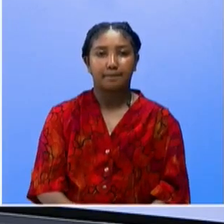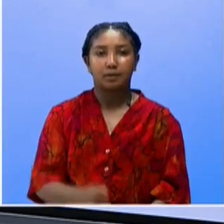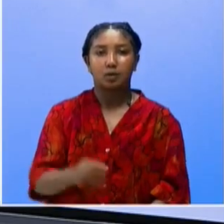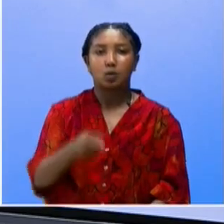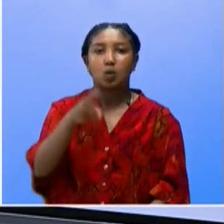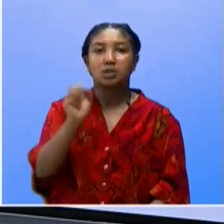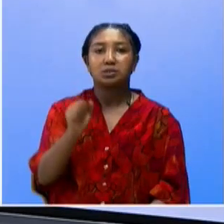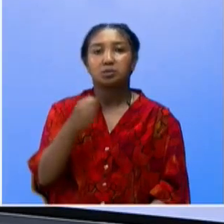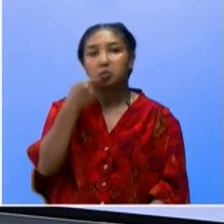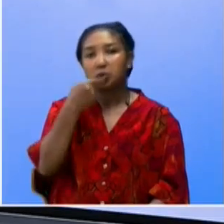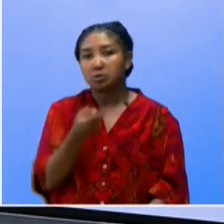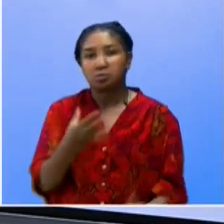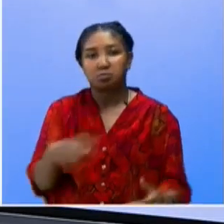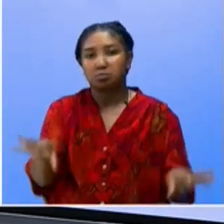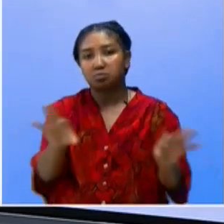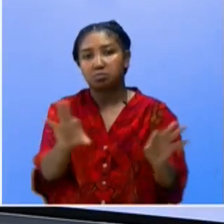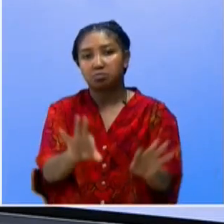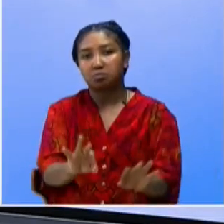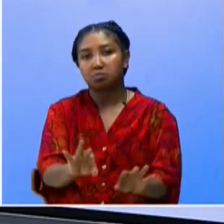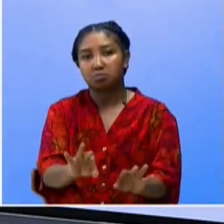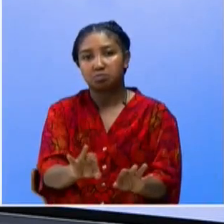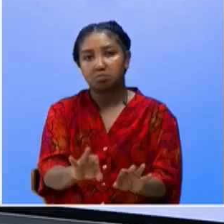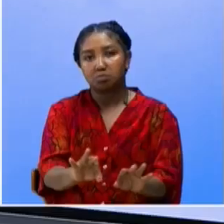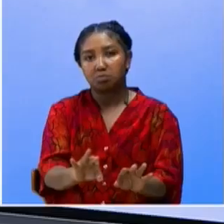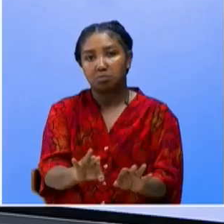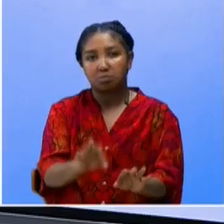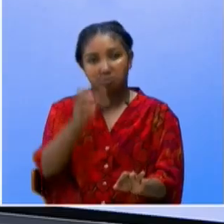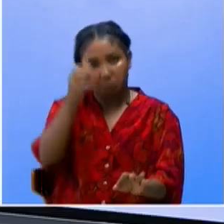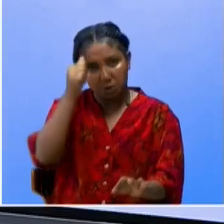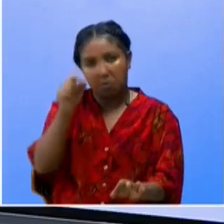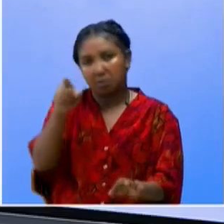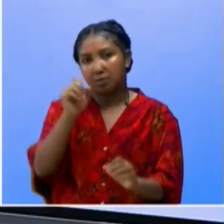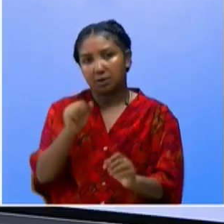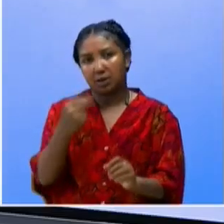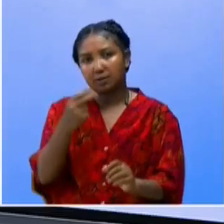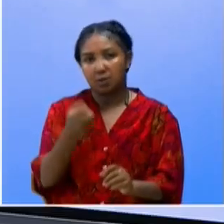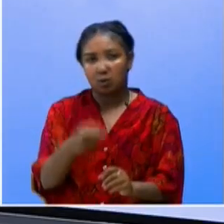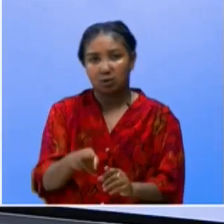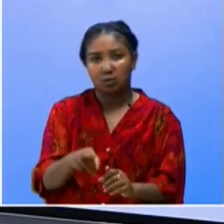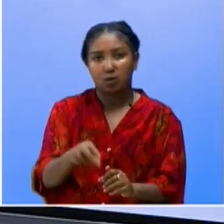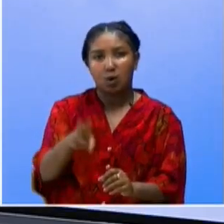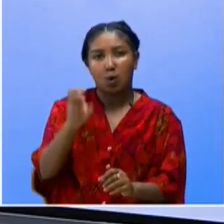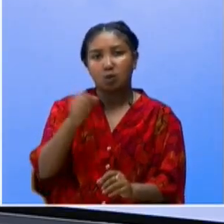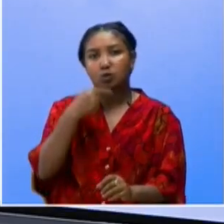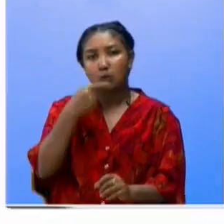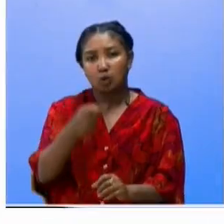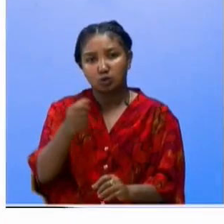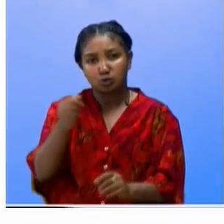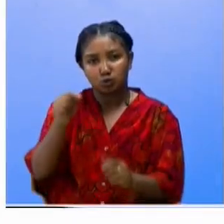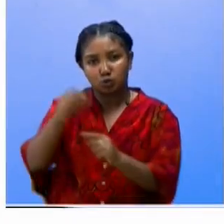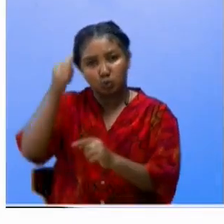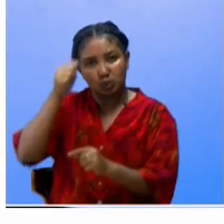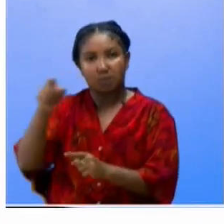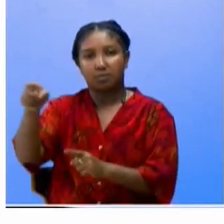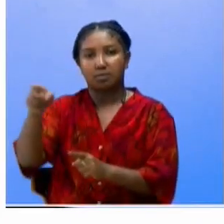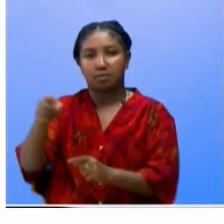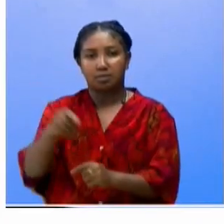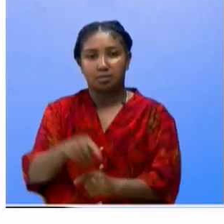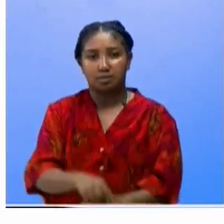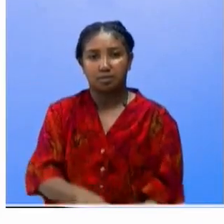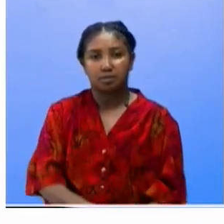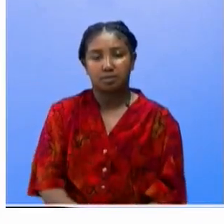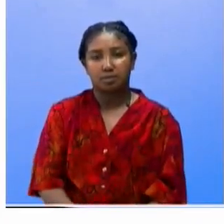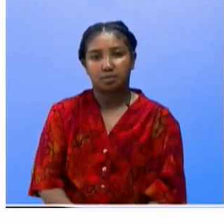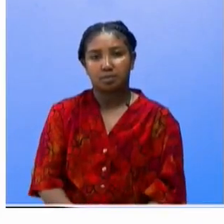Was told. Maybe if necessary, we can ask, we can use what? He. Or was told to him.